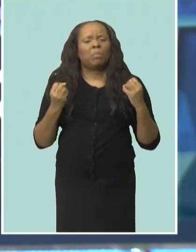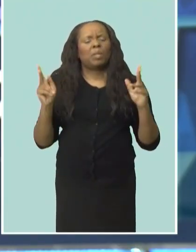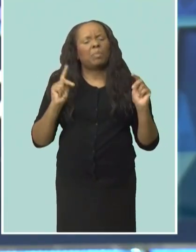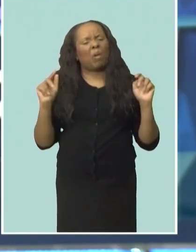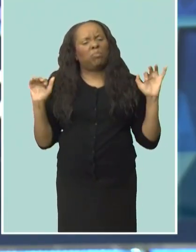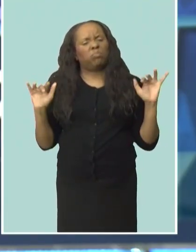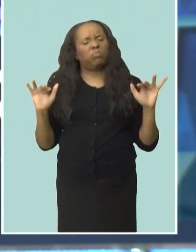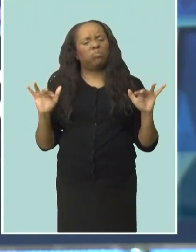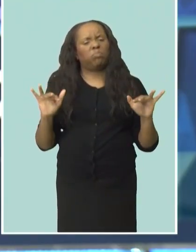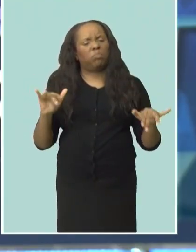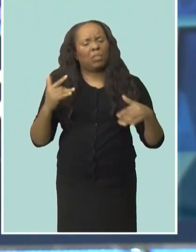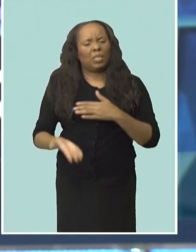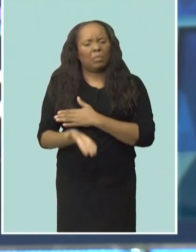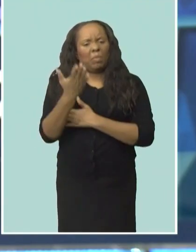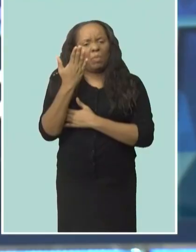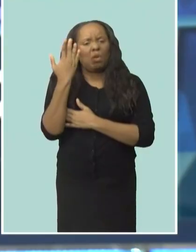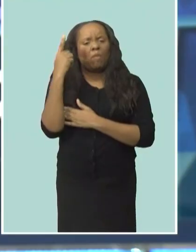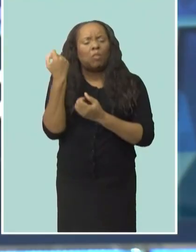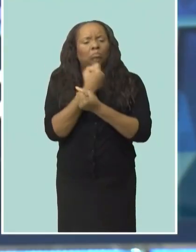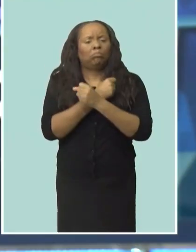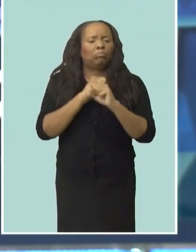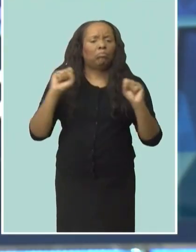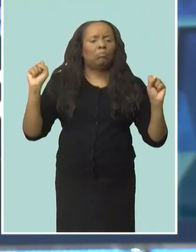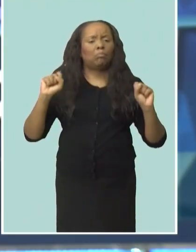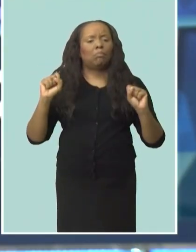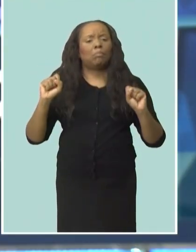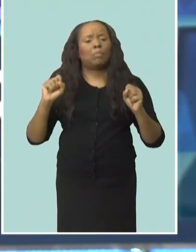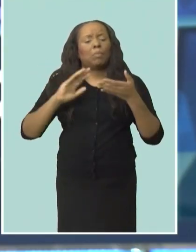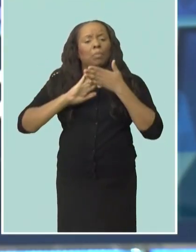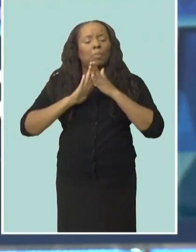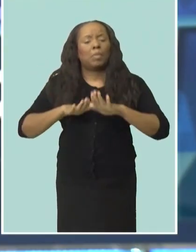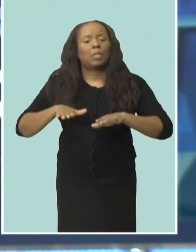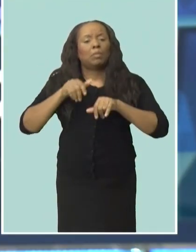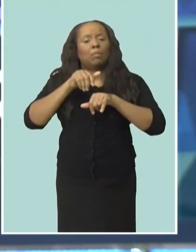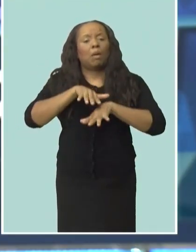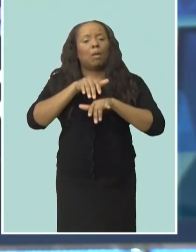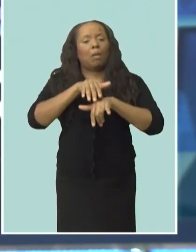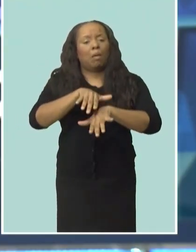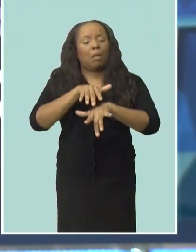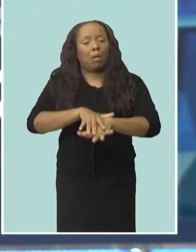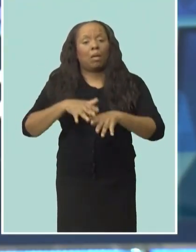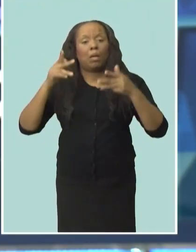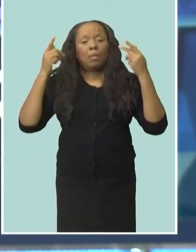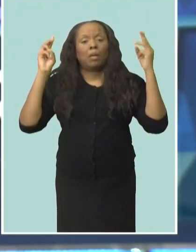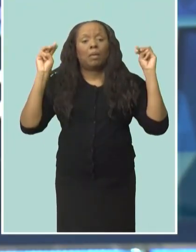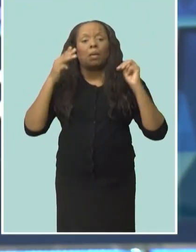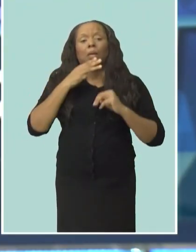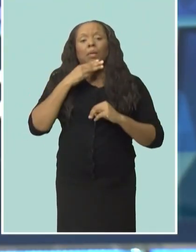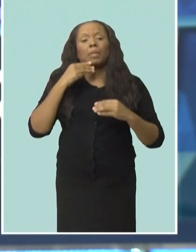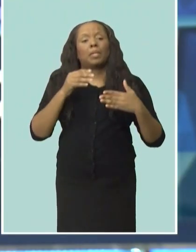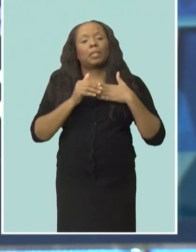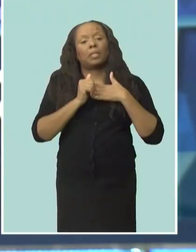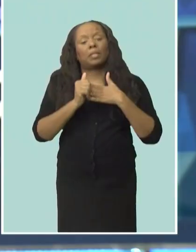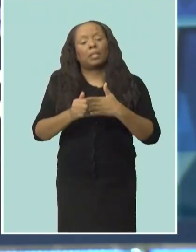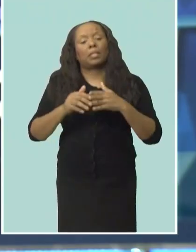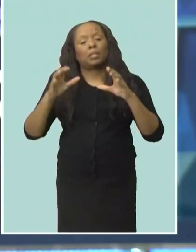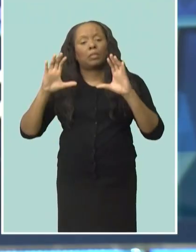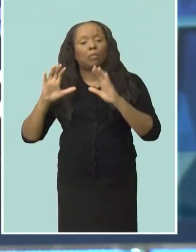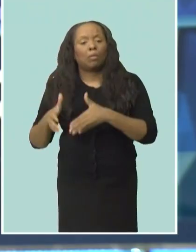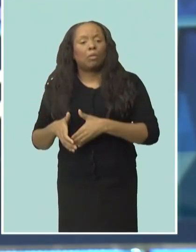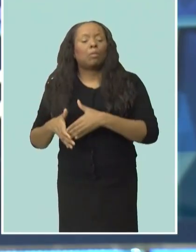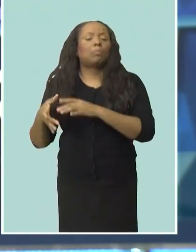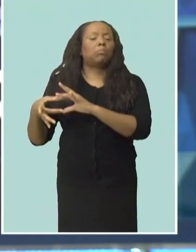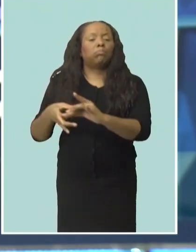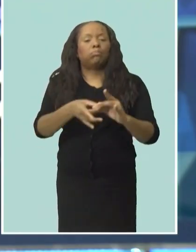this morning's Emancipation and Peace March. Prime Minister Mia Amor-Motley led the powerful demonstration of unity and